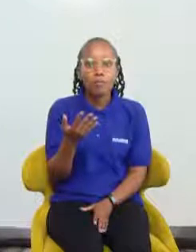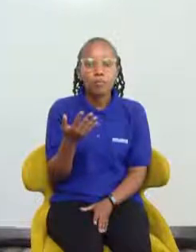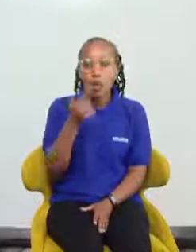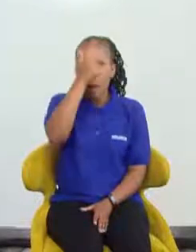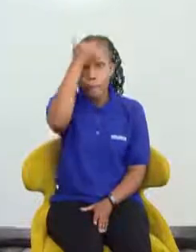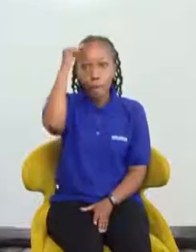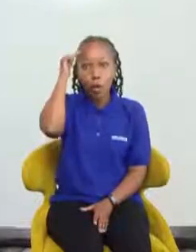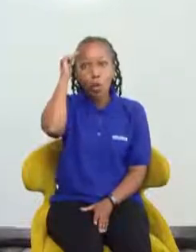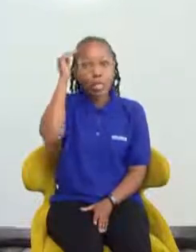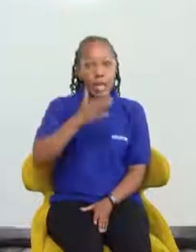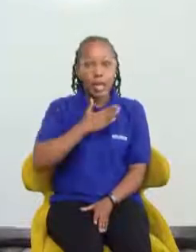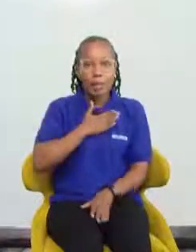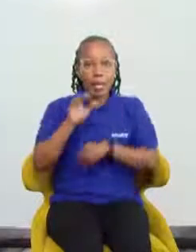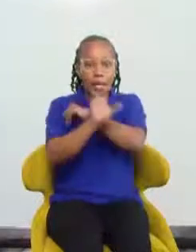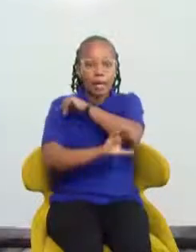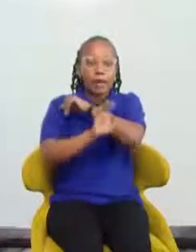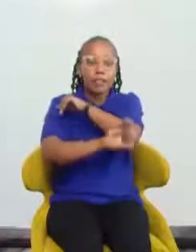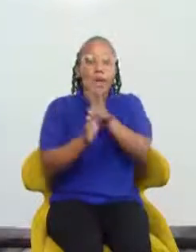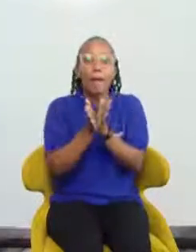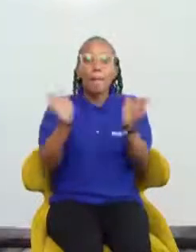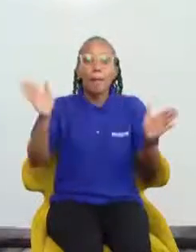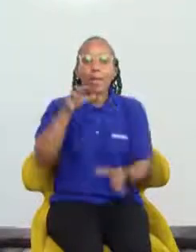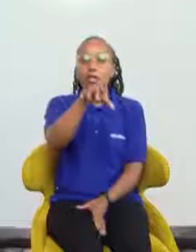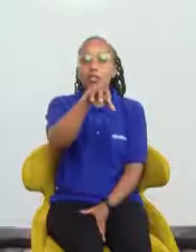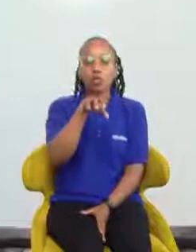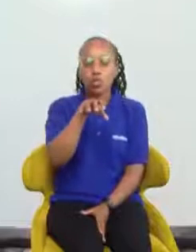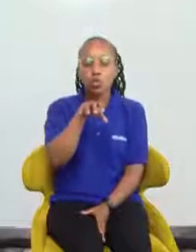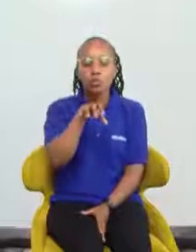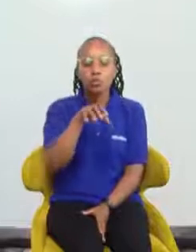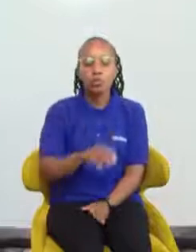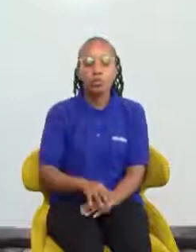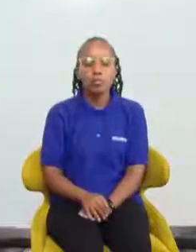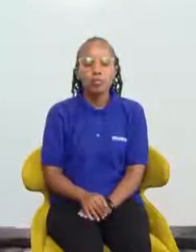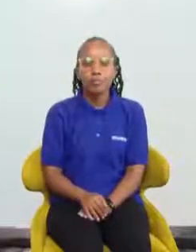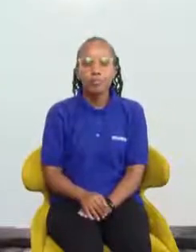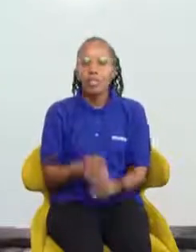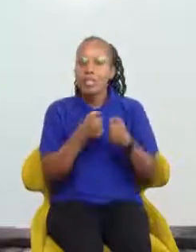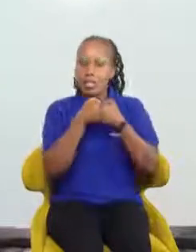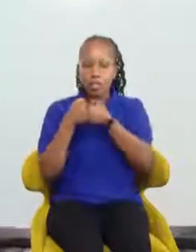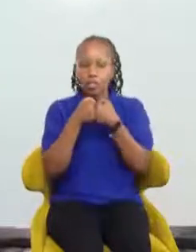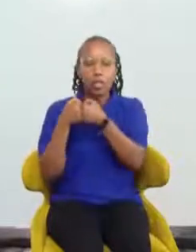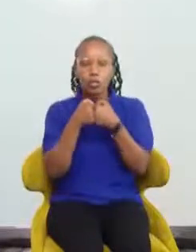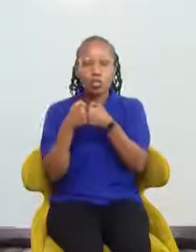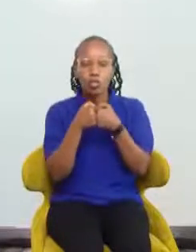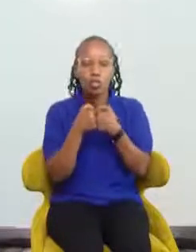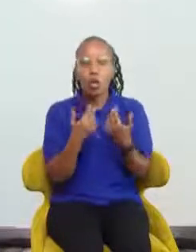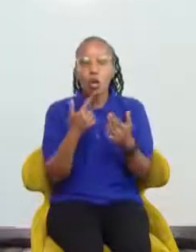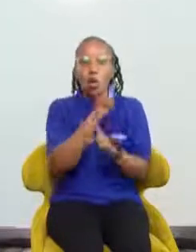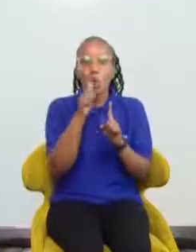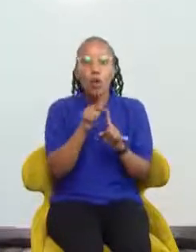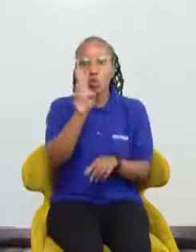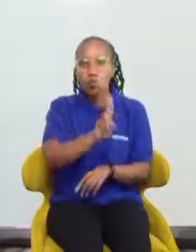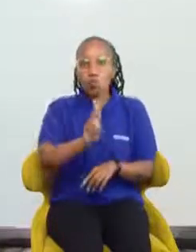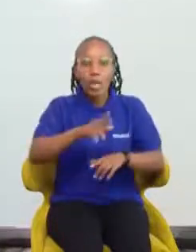because in my country, public transportation is a hassle when you using a